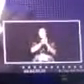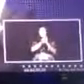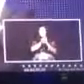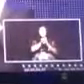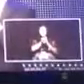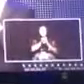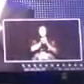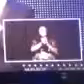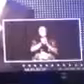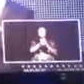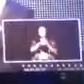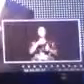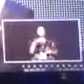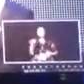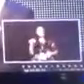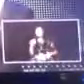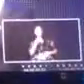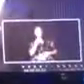And I want to say